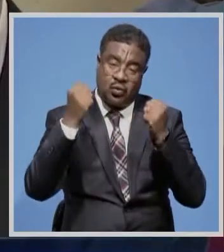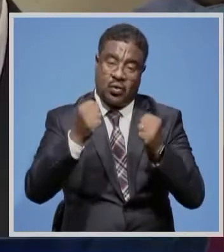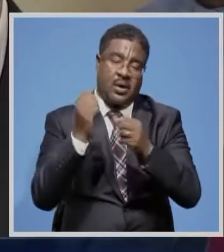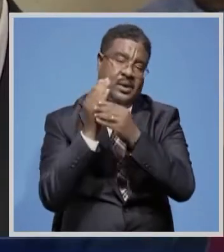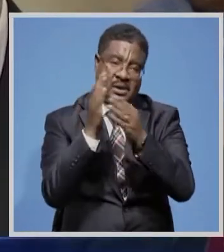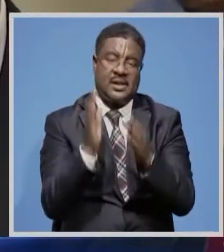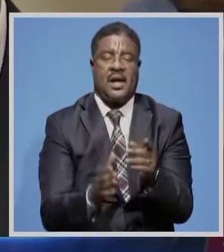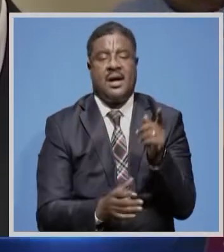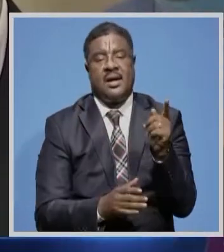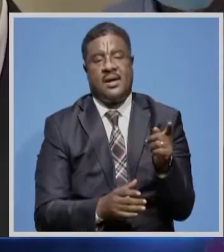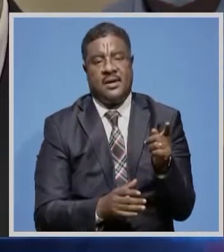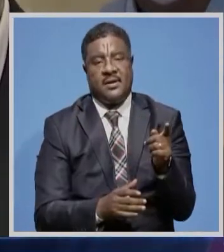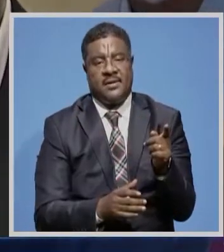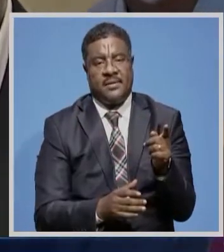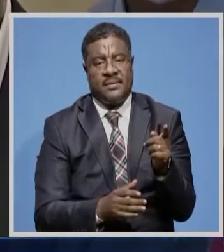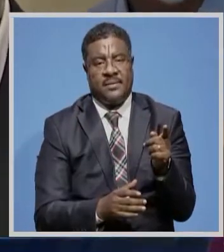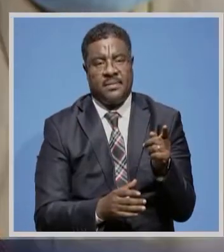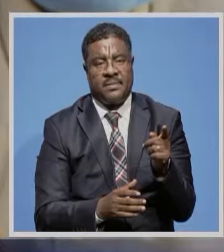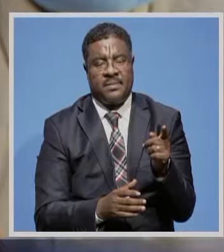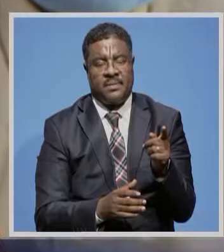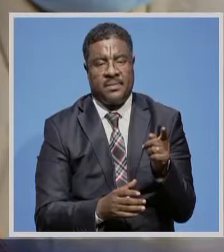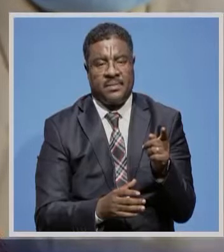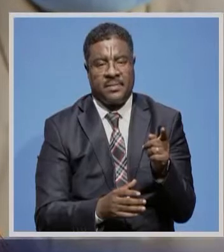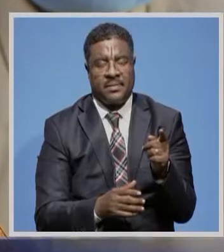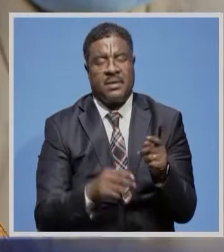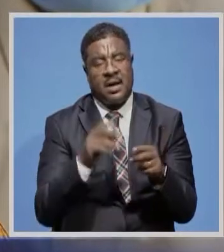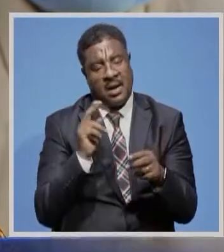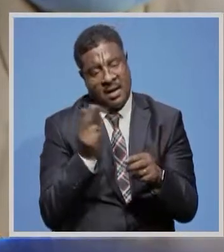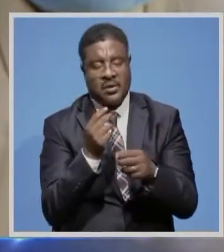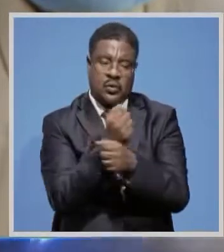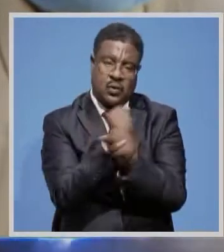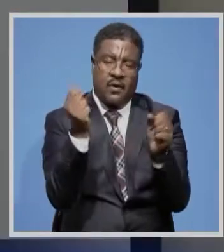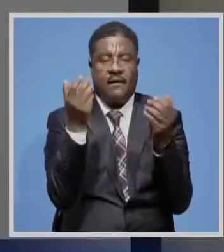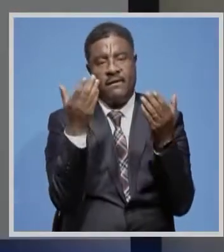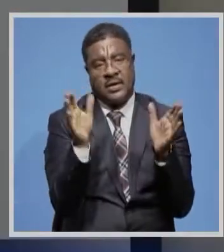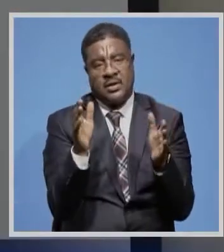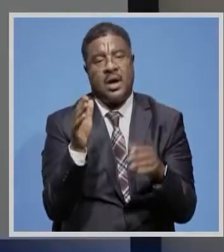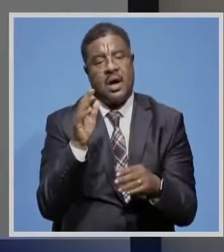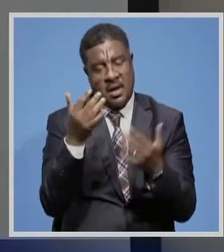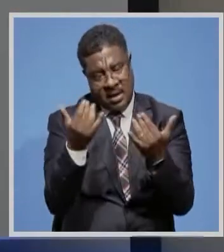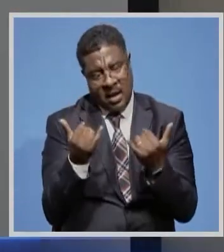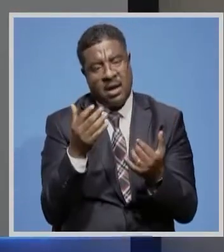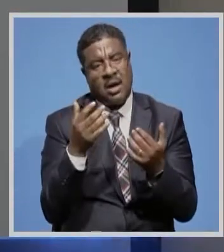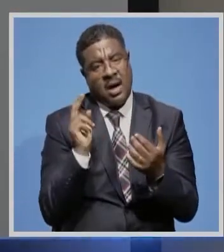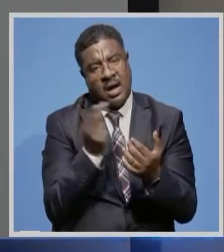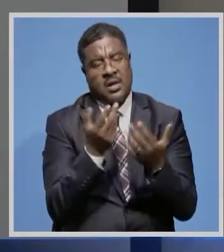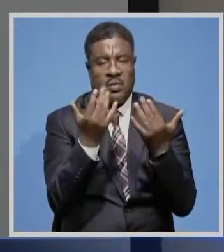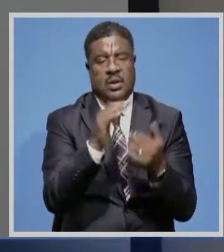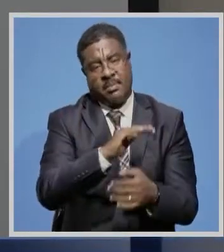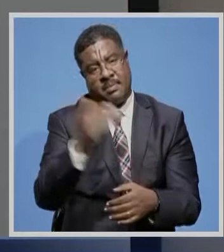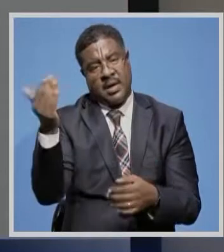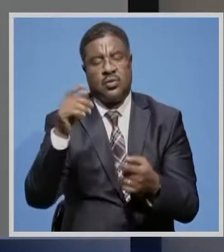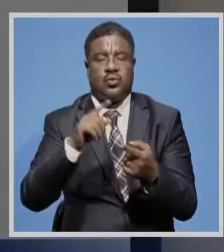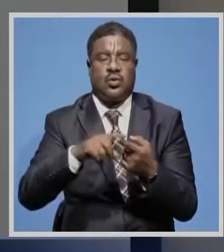as in AHD, we have resolved that we are going back to the Patriotic